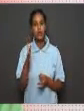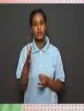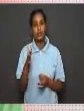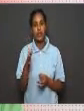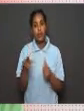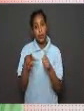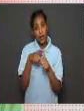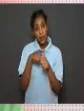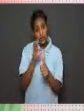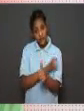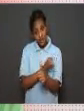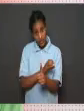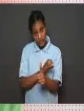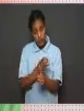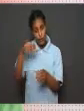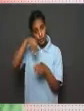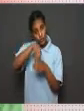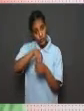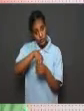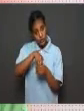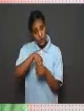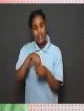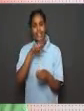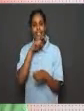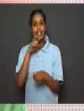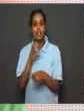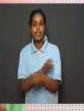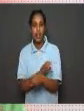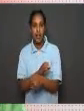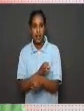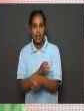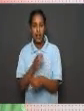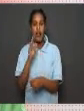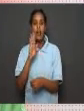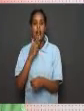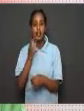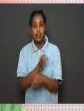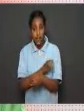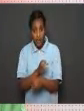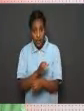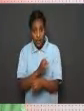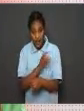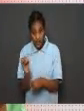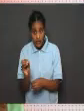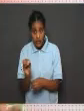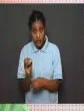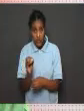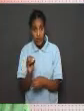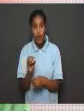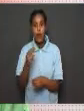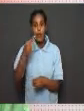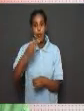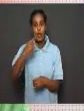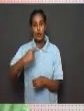of primary cells, including dry cells, alkaline cells, and